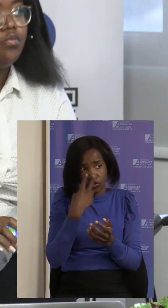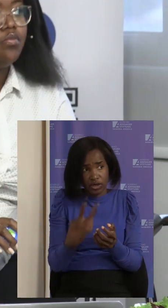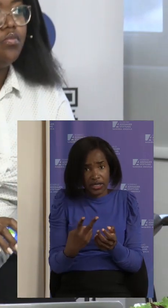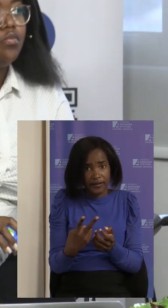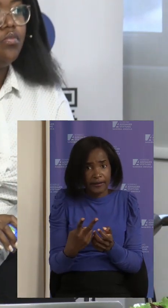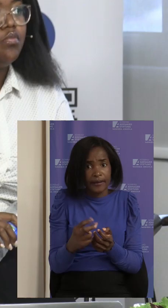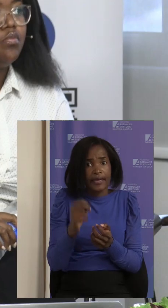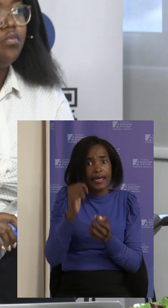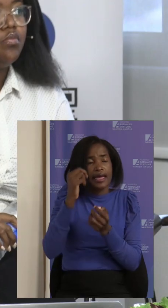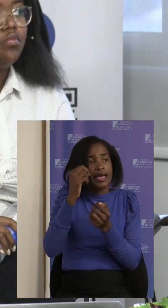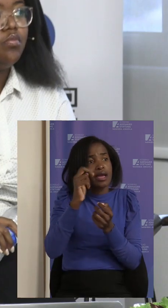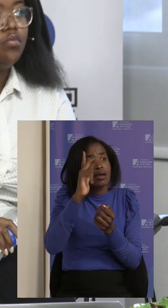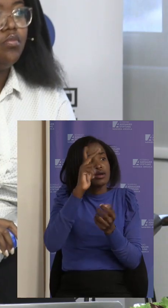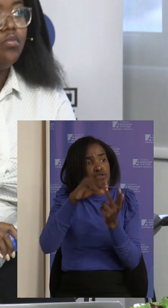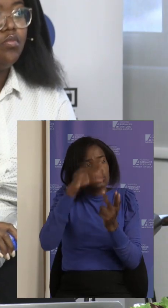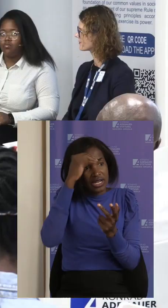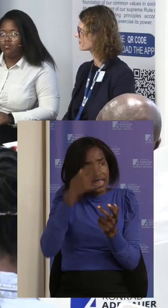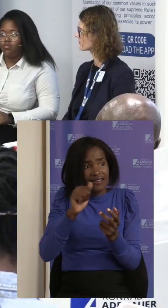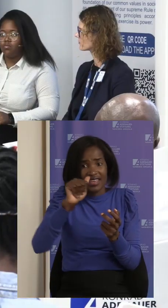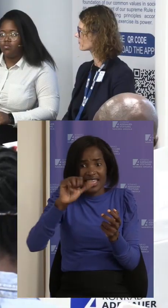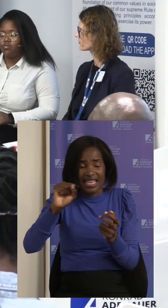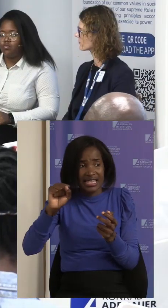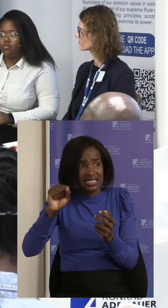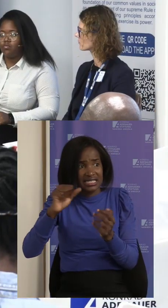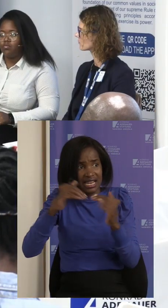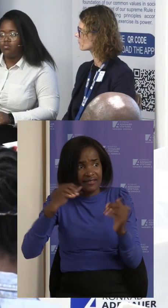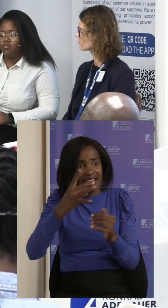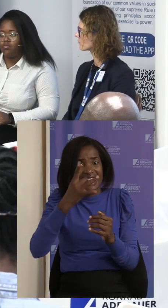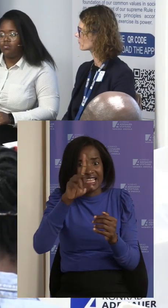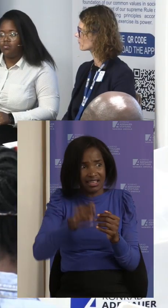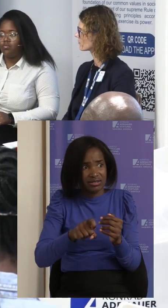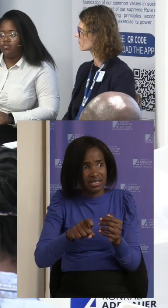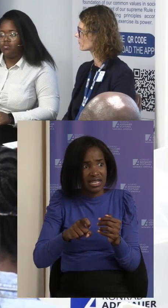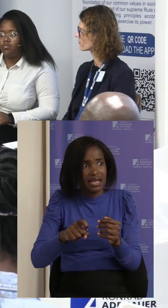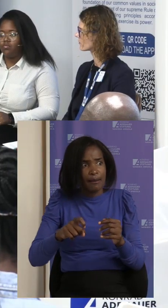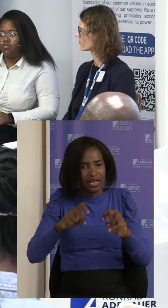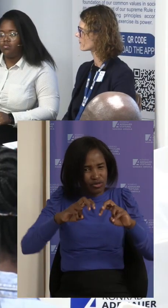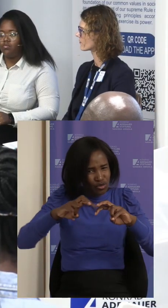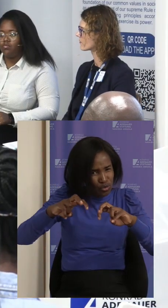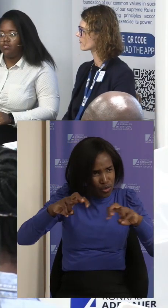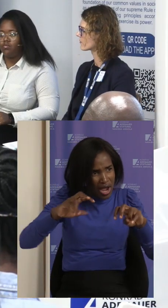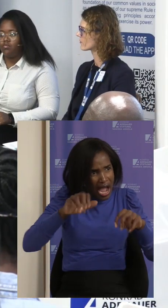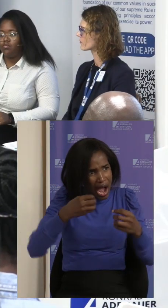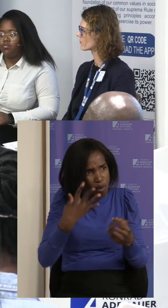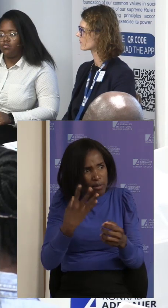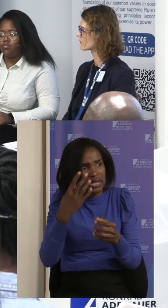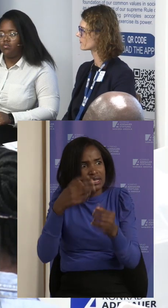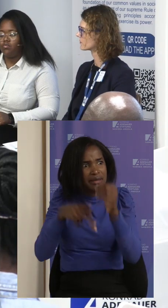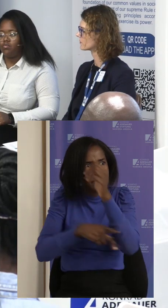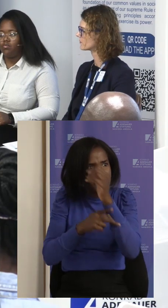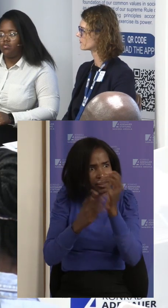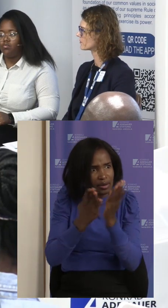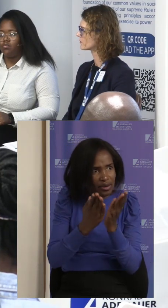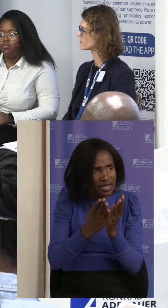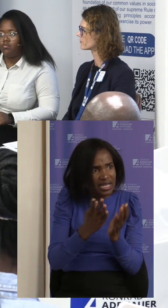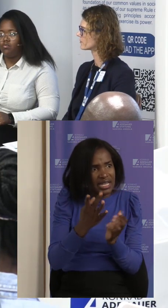had access to AS level, were at 8,000. And when you track back the numbers, how many were in pre-primary? There